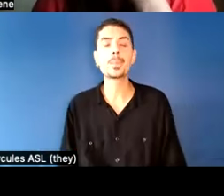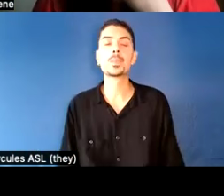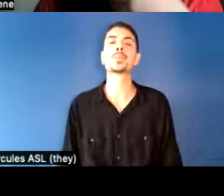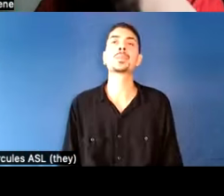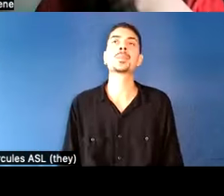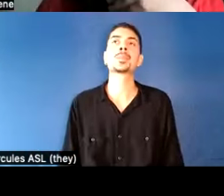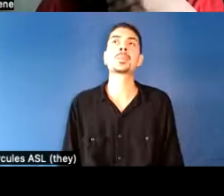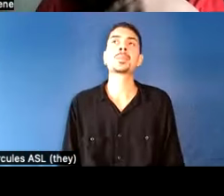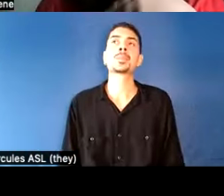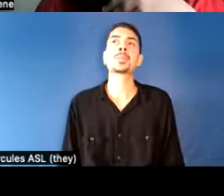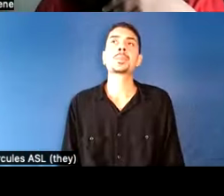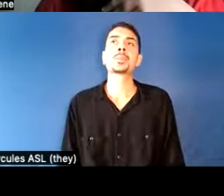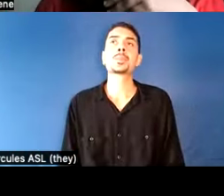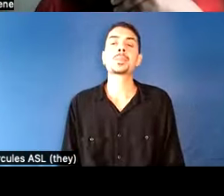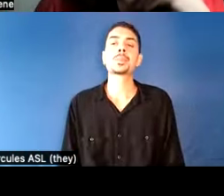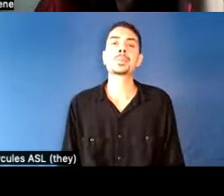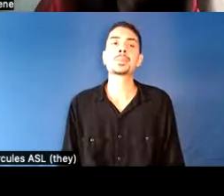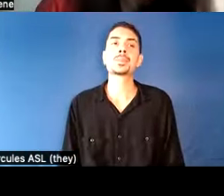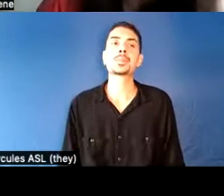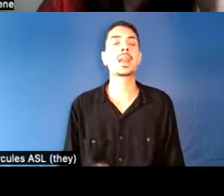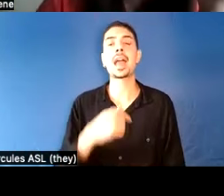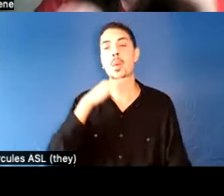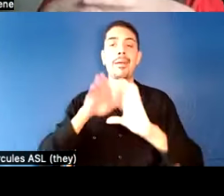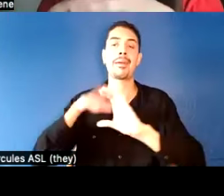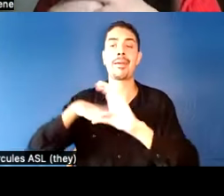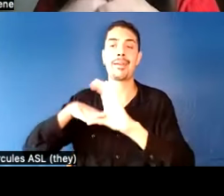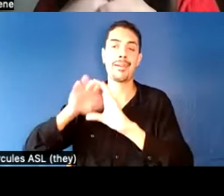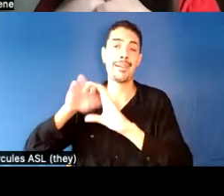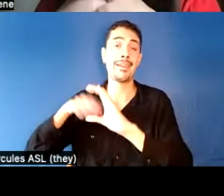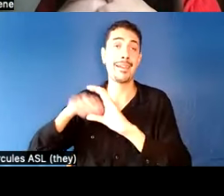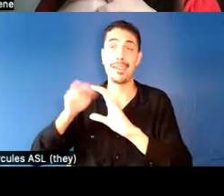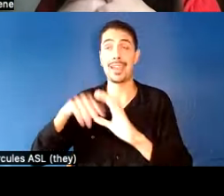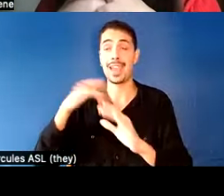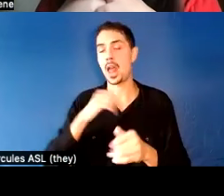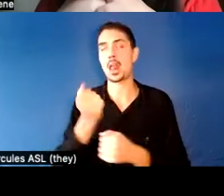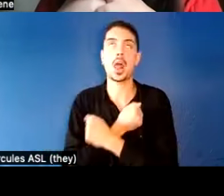know, I've just kind of rambled. I love talking about SARTs. I find them to be